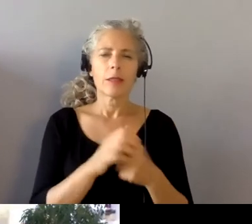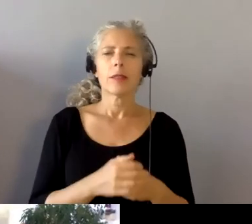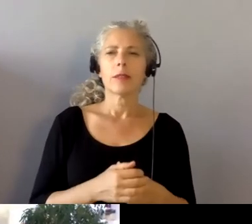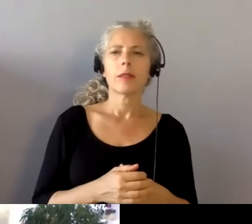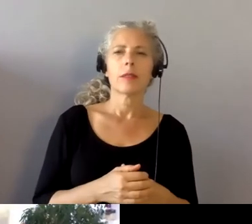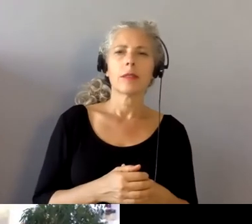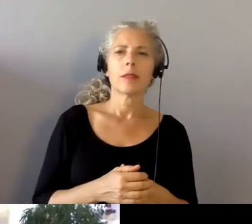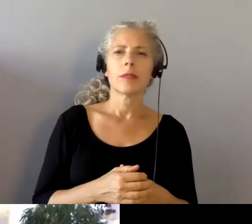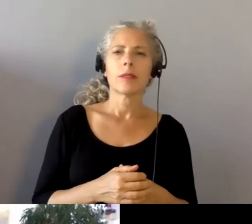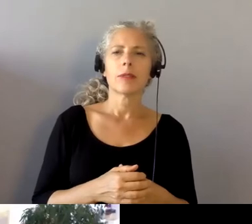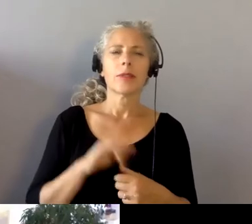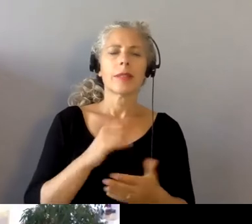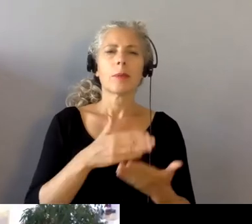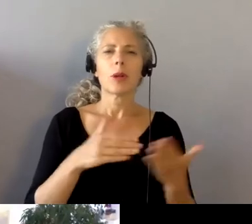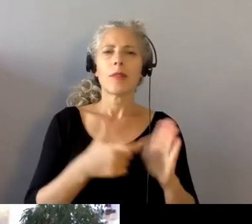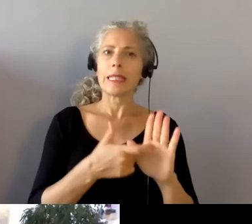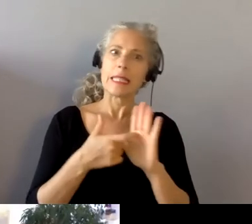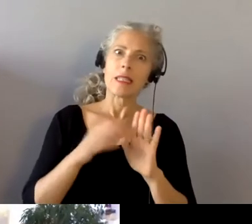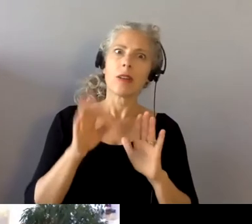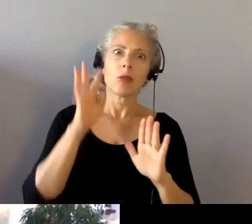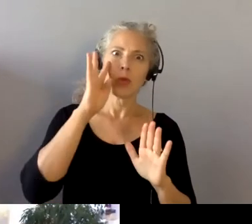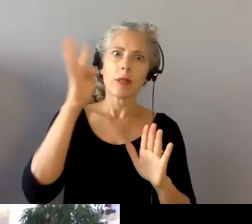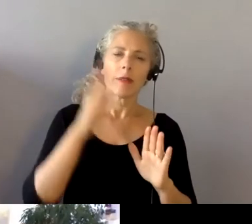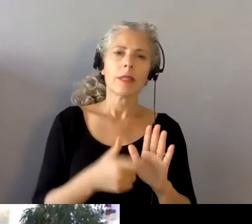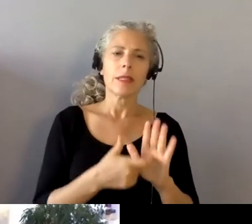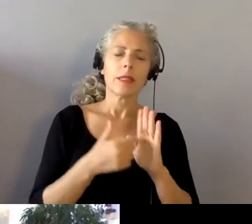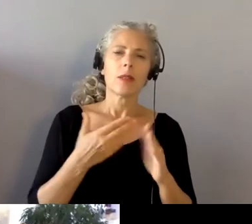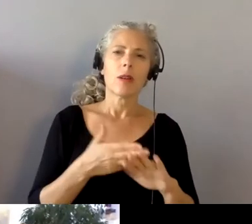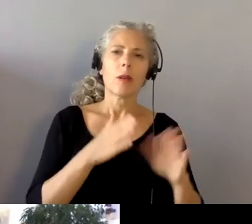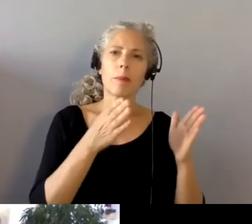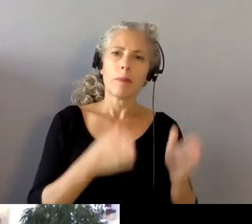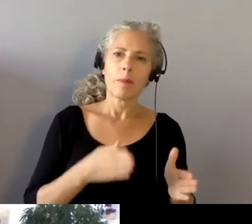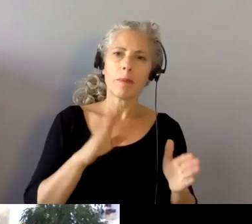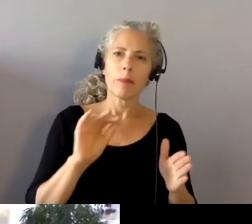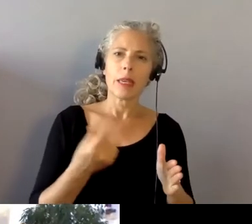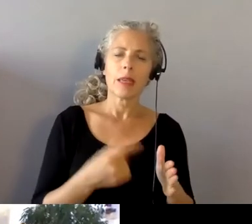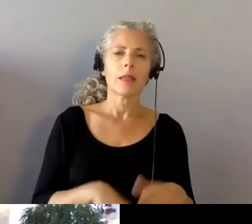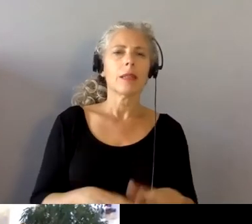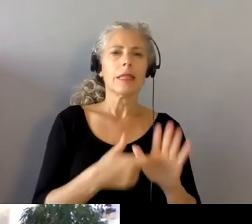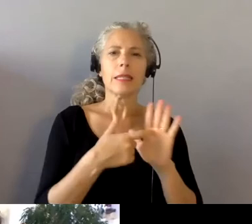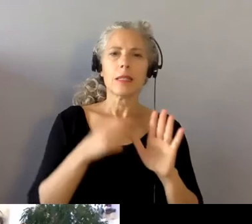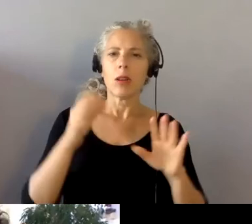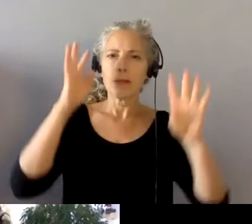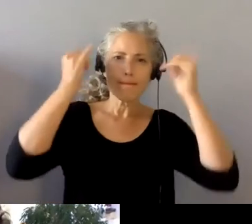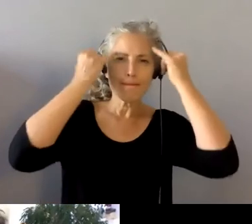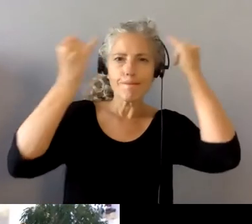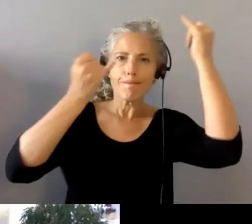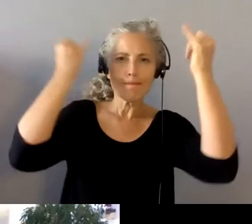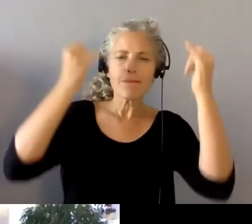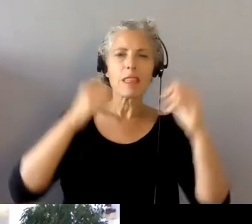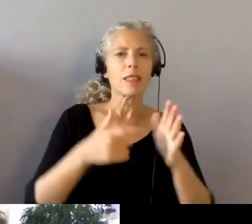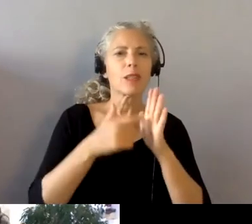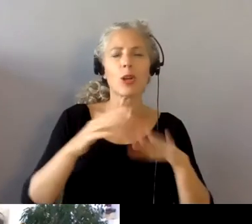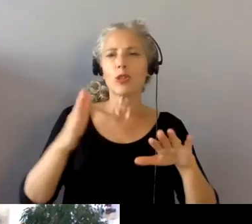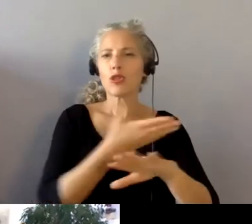that's part of that insistence on creativity, insistence on being, insistence on invention, and insistence on song,